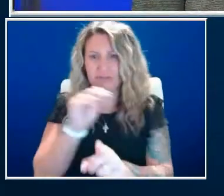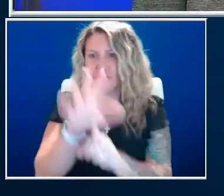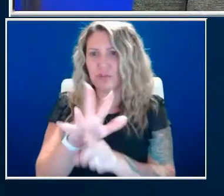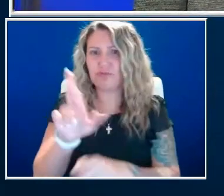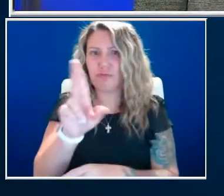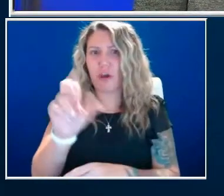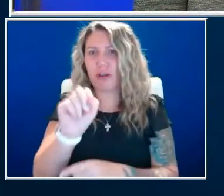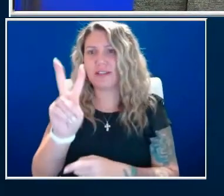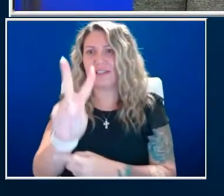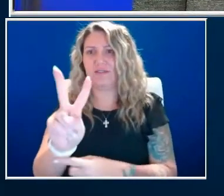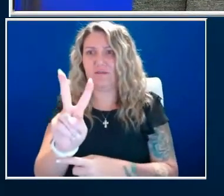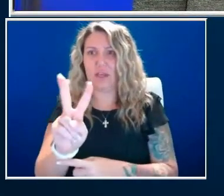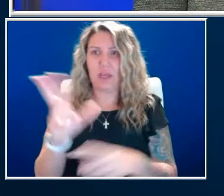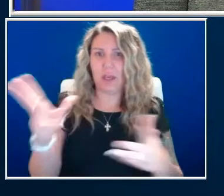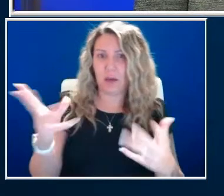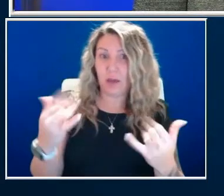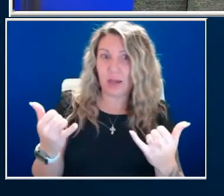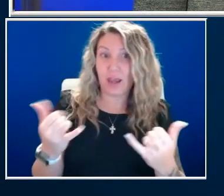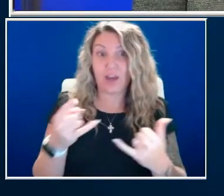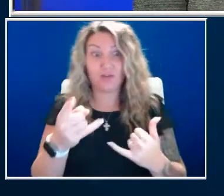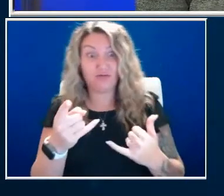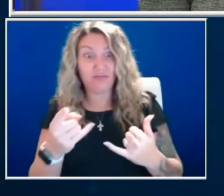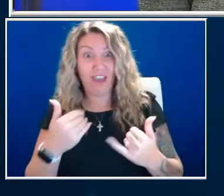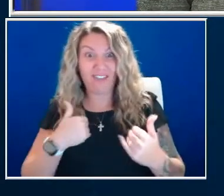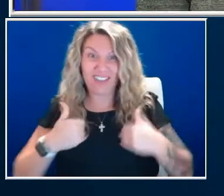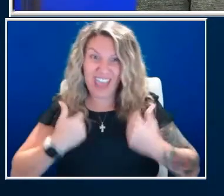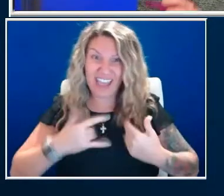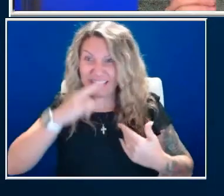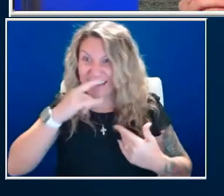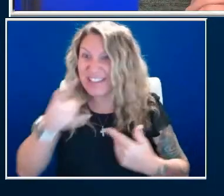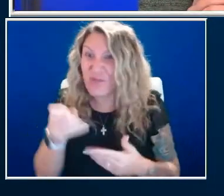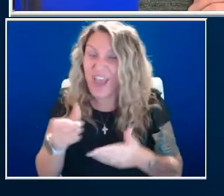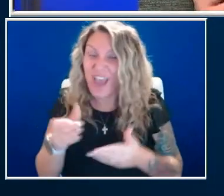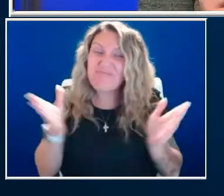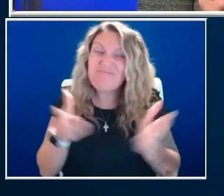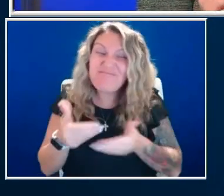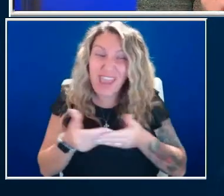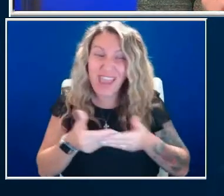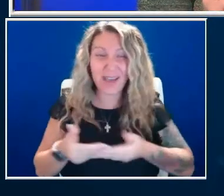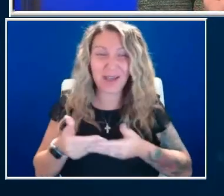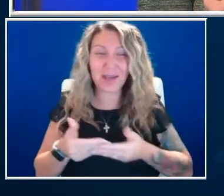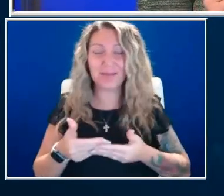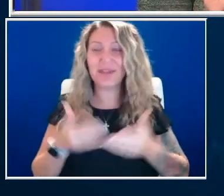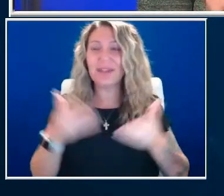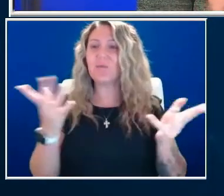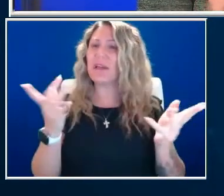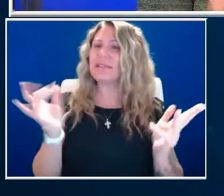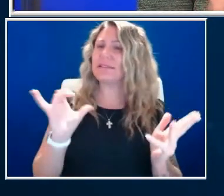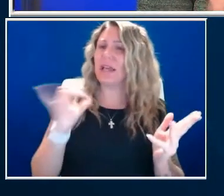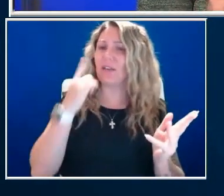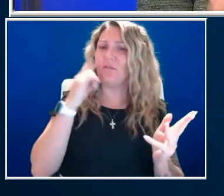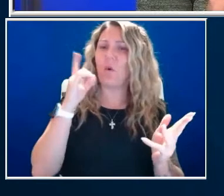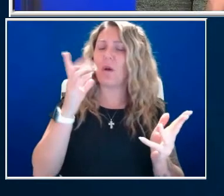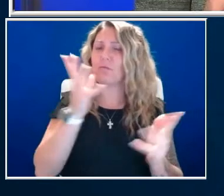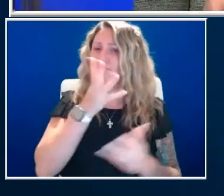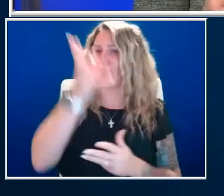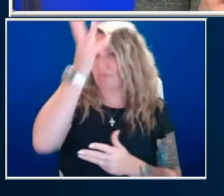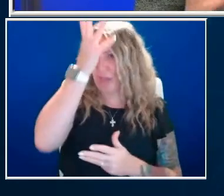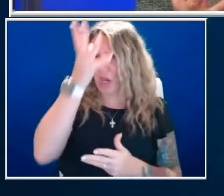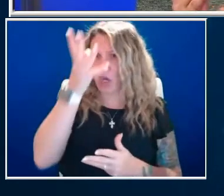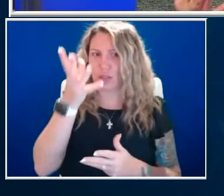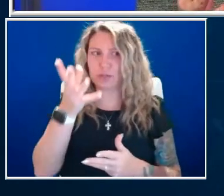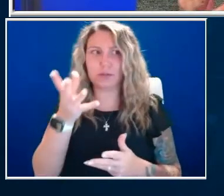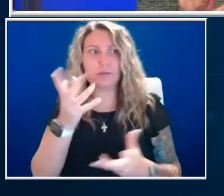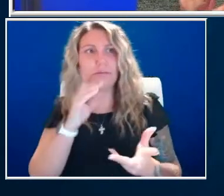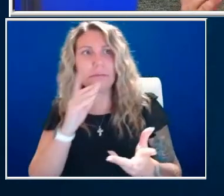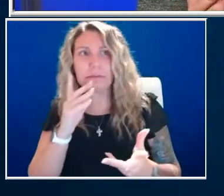You've got kids even younger than me, little tiny ones. Yeah. What has this been like, though, for parents up there on those ICU floors? I mean, what